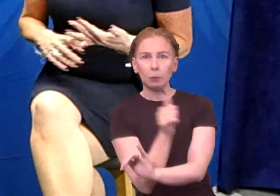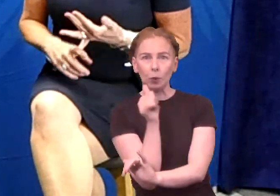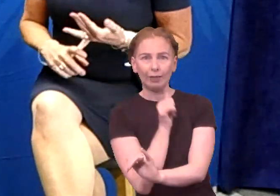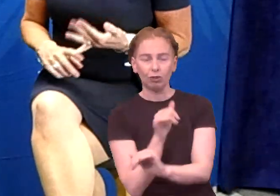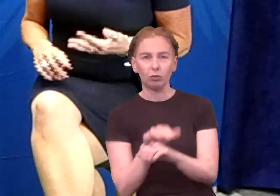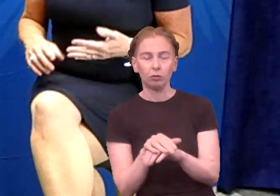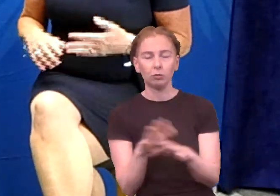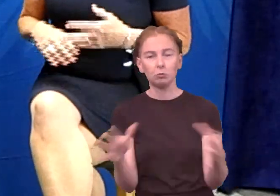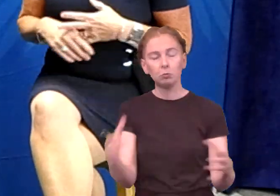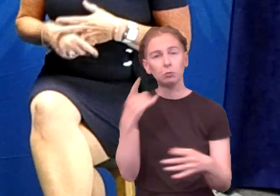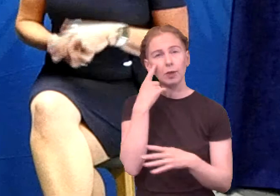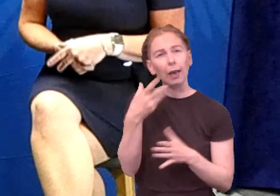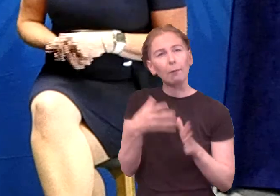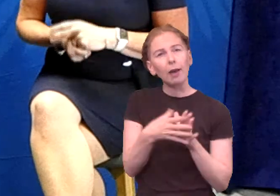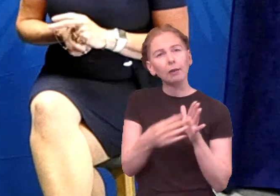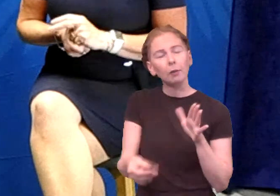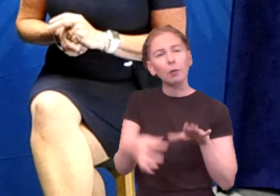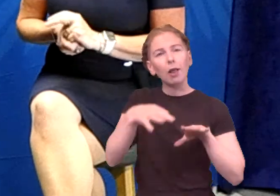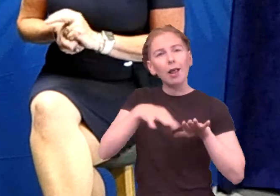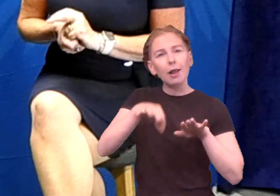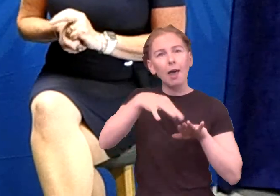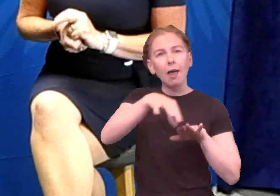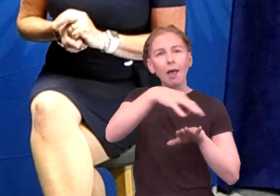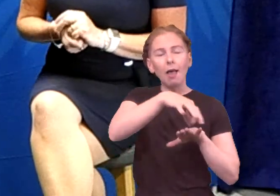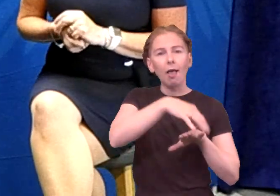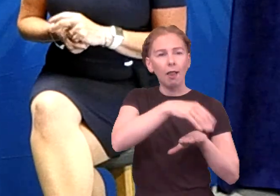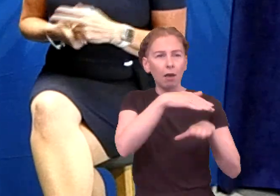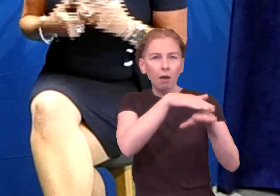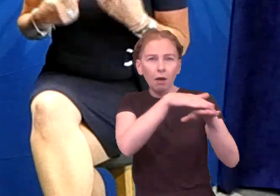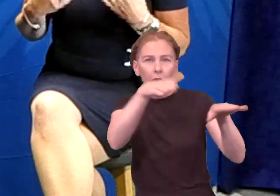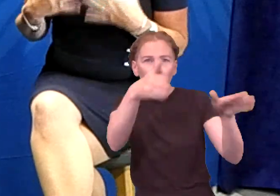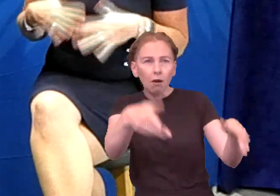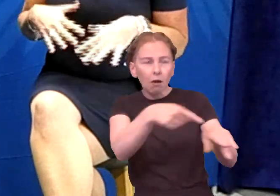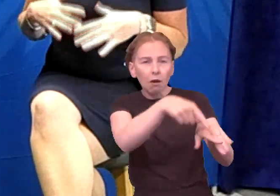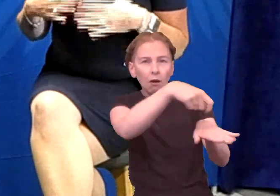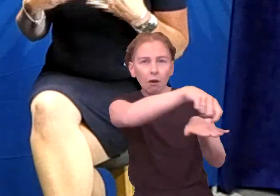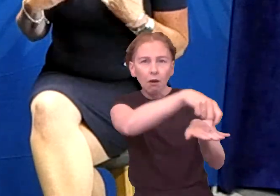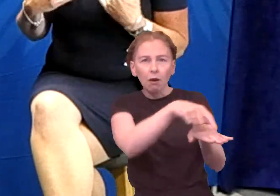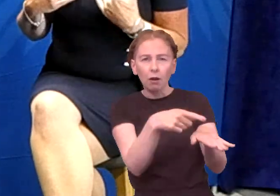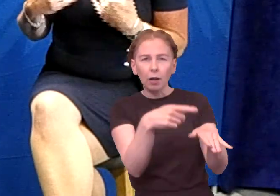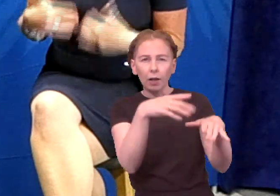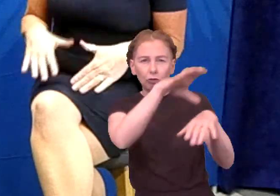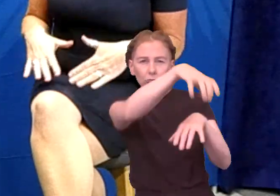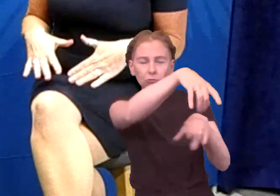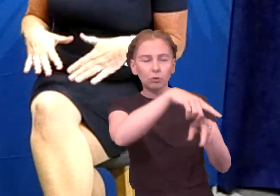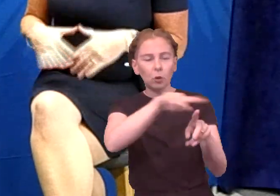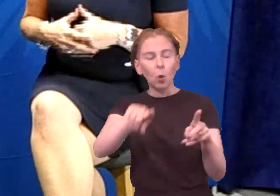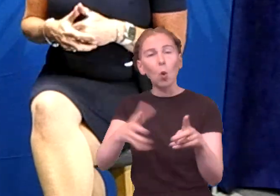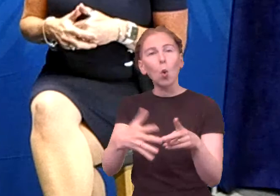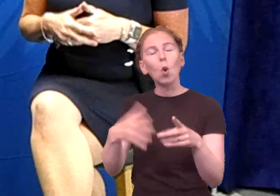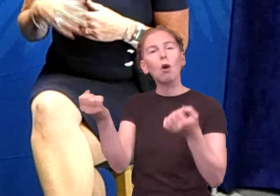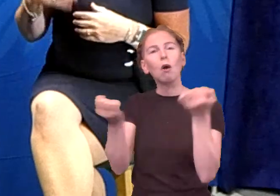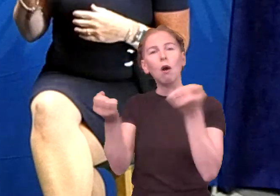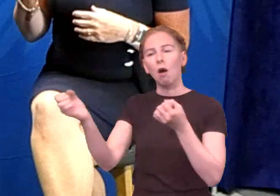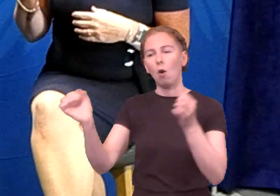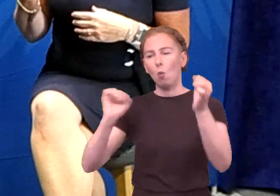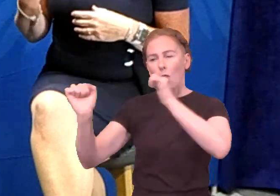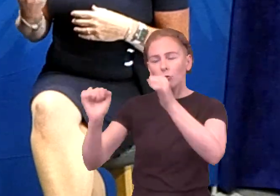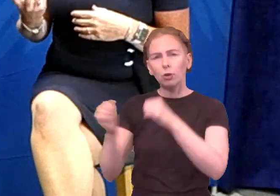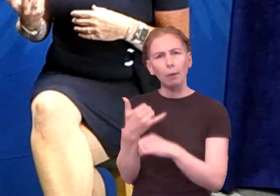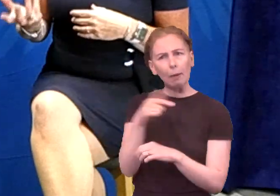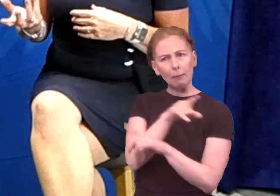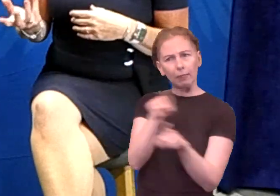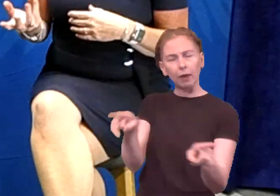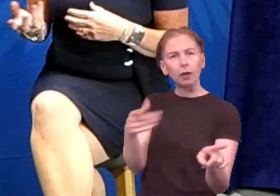From nail bars to car washes, people that don't have maybe proper equipment,